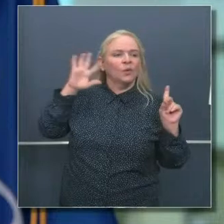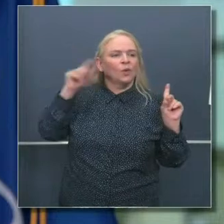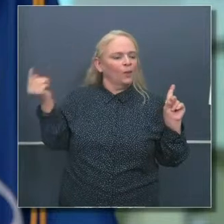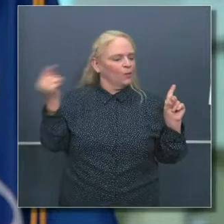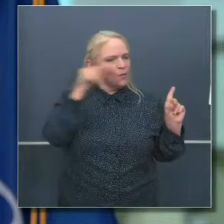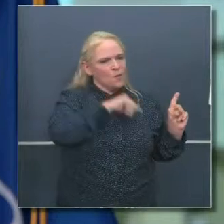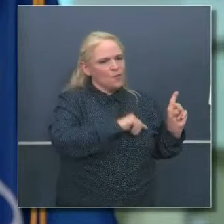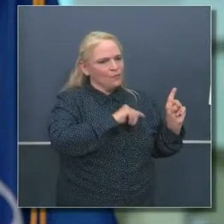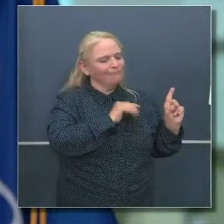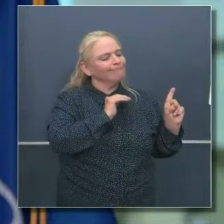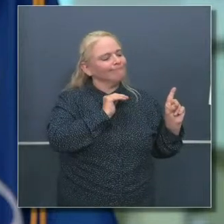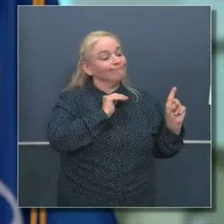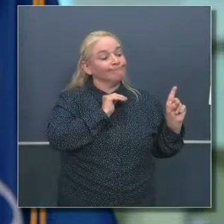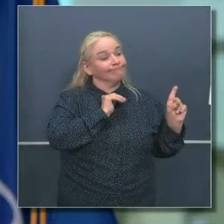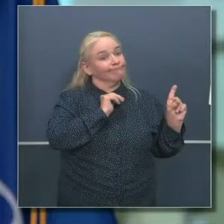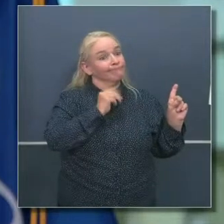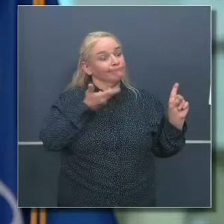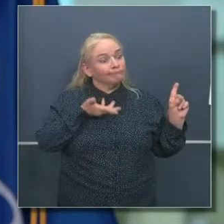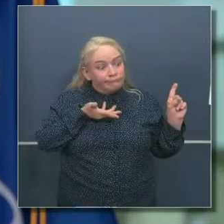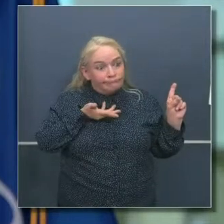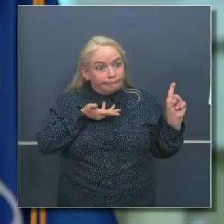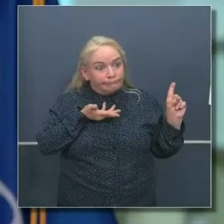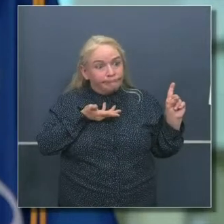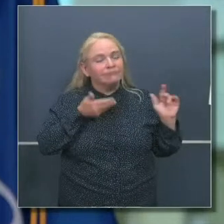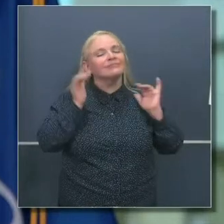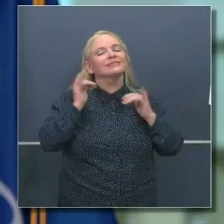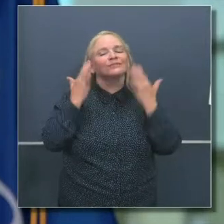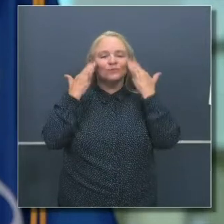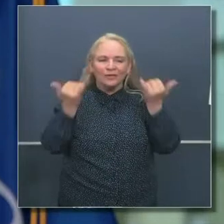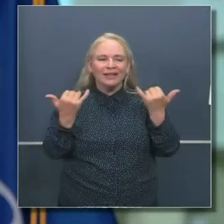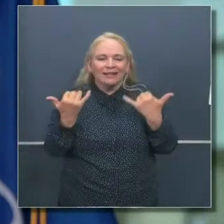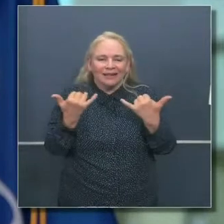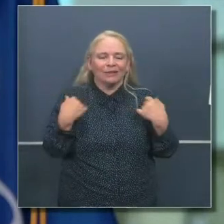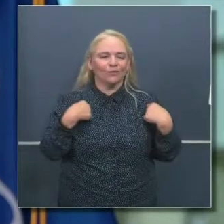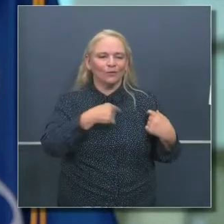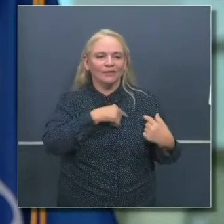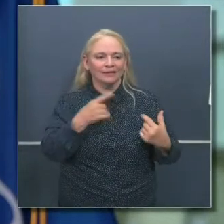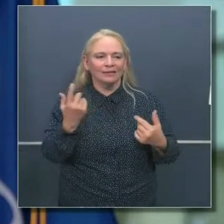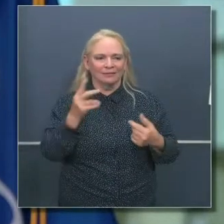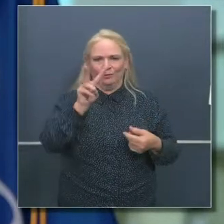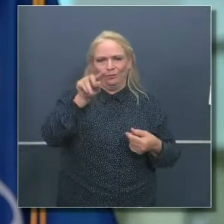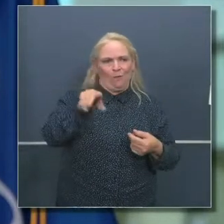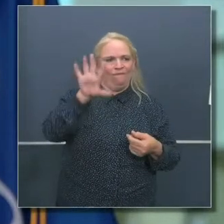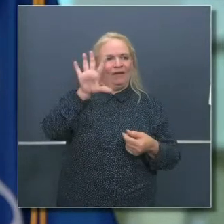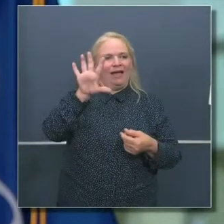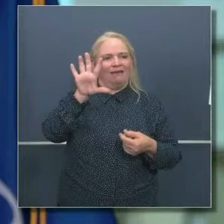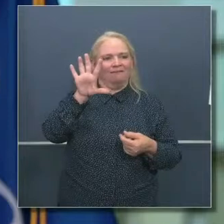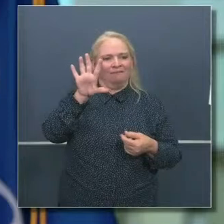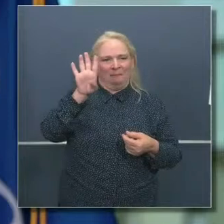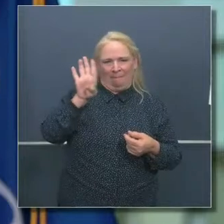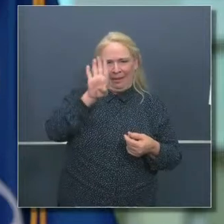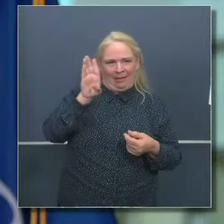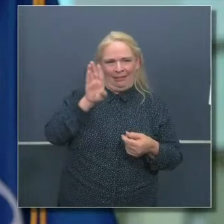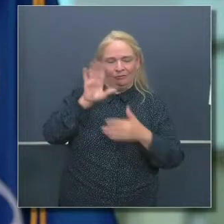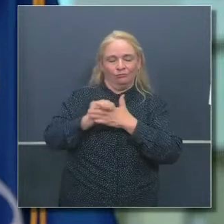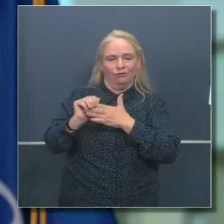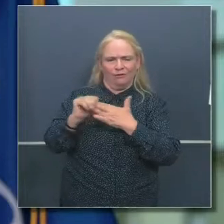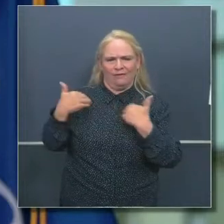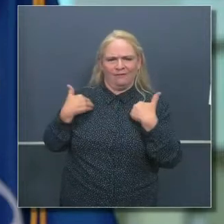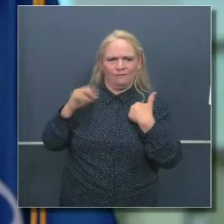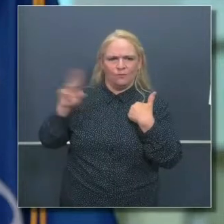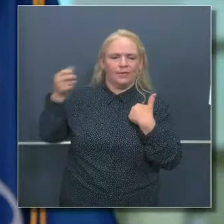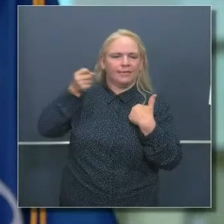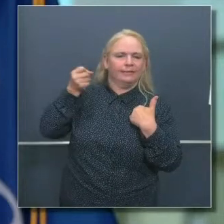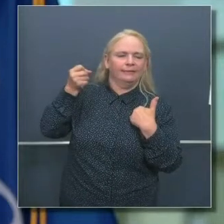you, that's precisely why we put up $2.5 billion of contingent money. It's precisely why